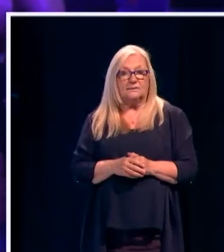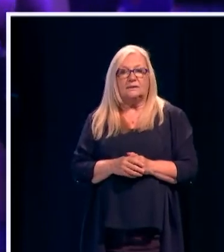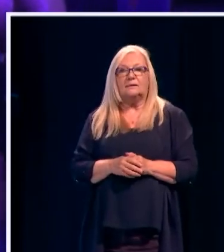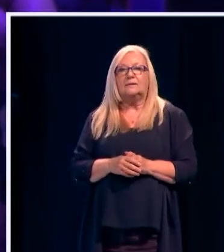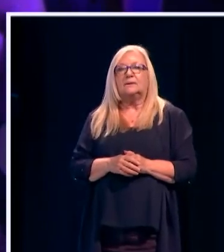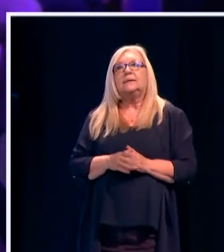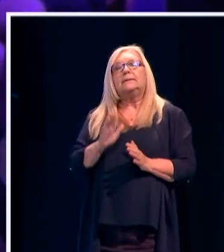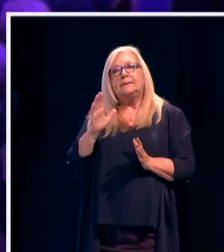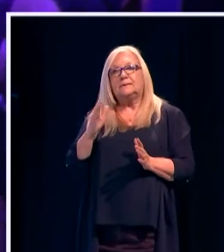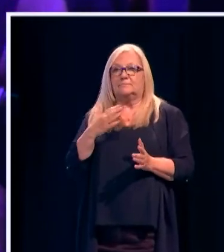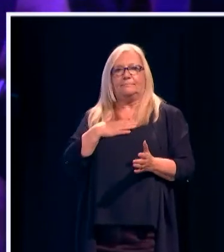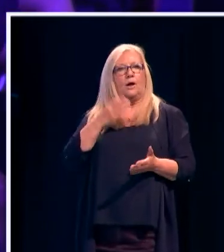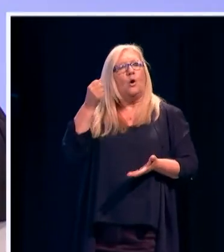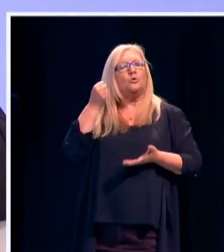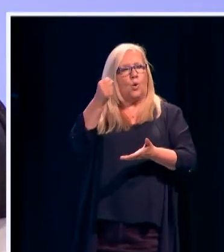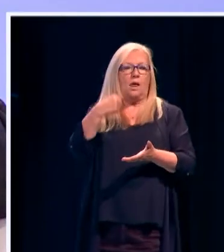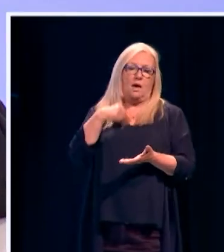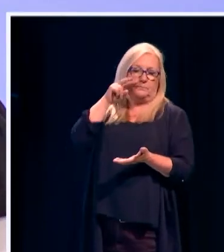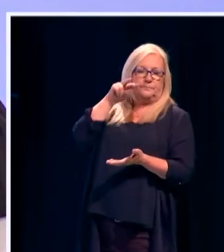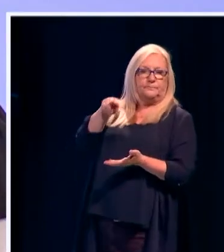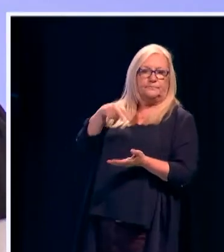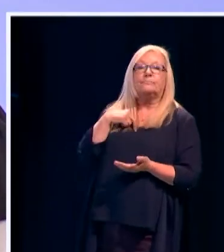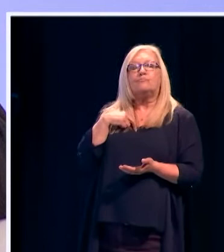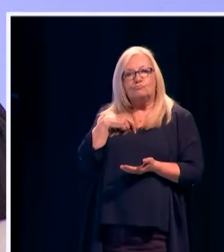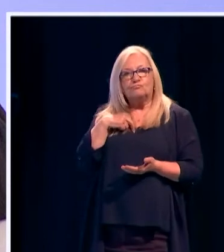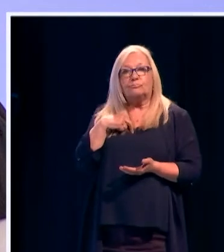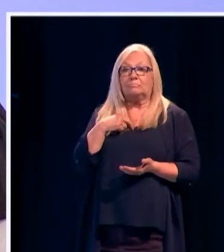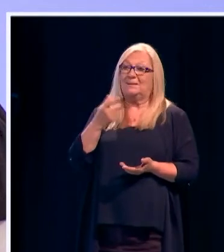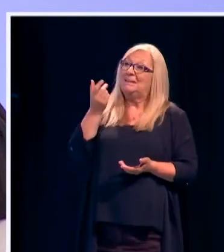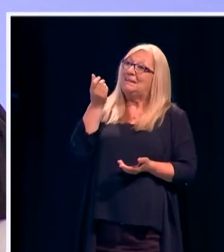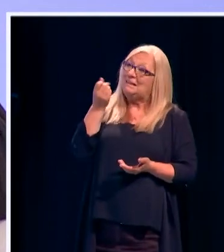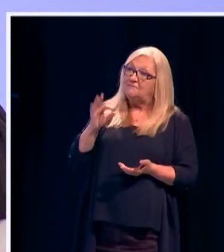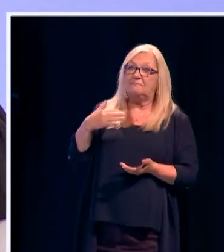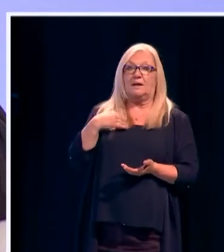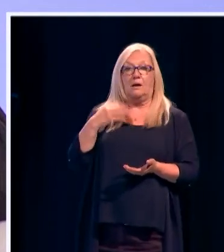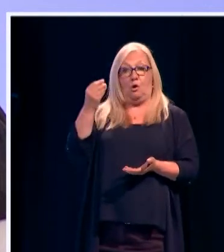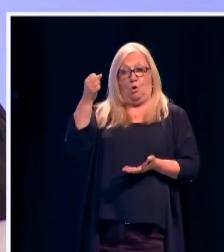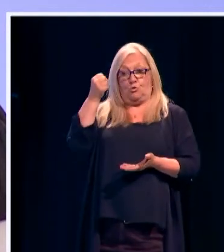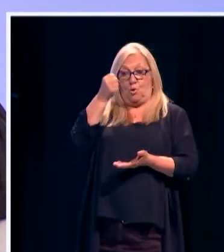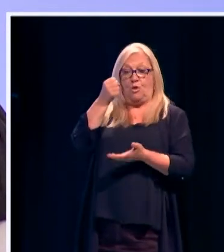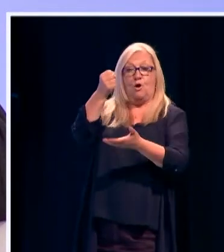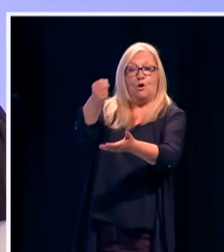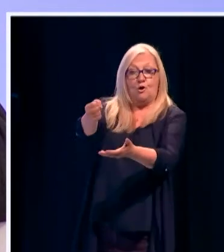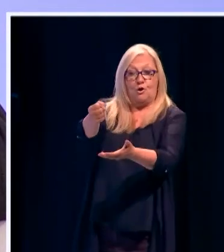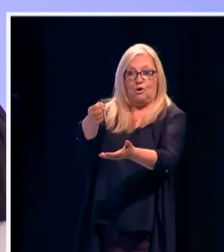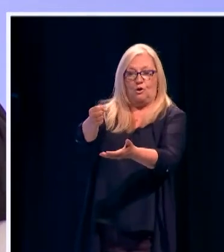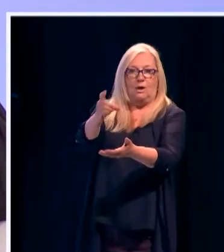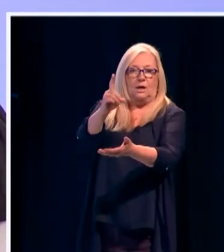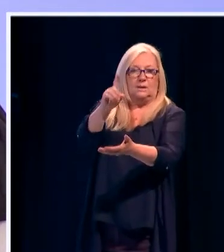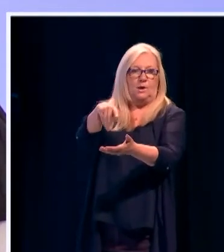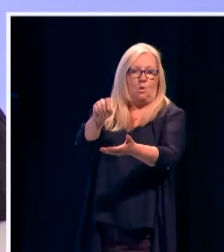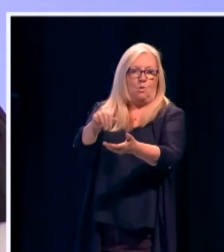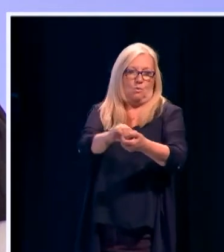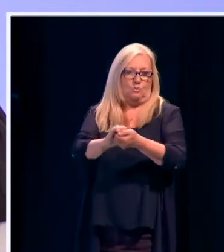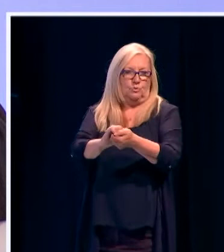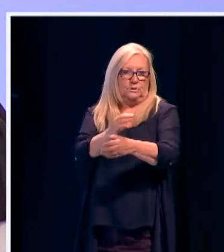donor perspective, if a donor is seeking to provide funding support to DPOs, it's very easy to fall into